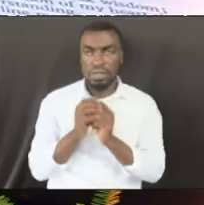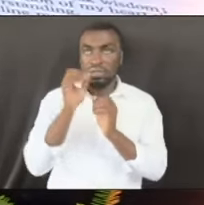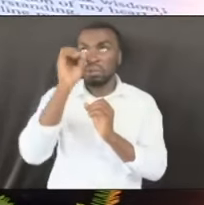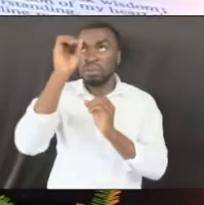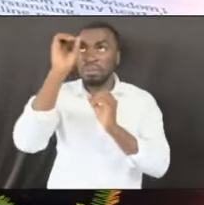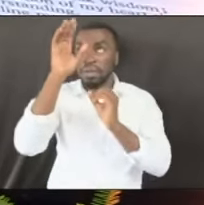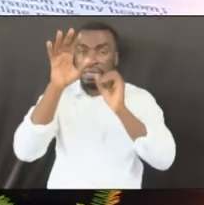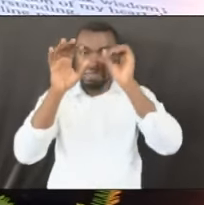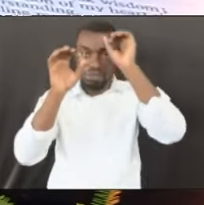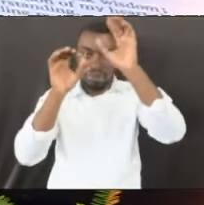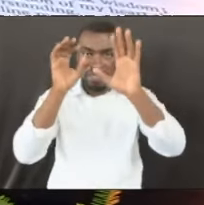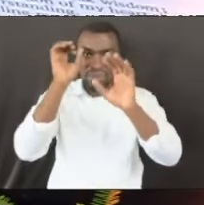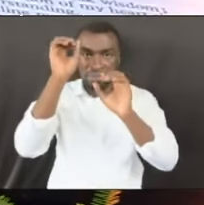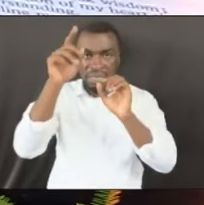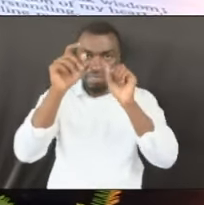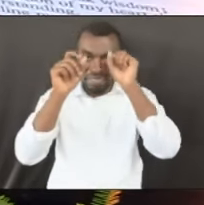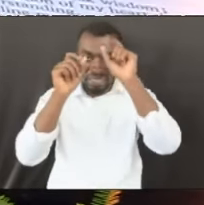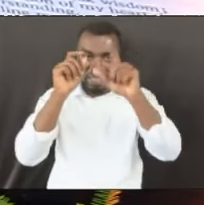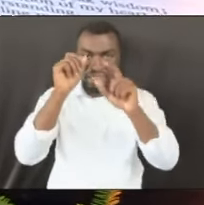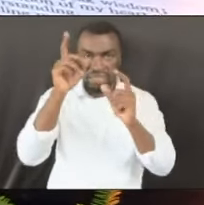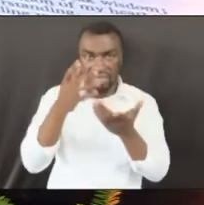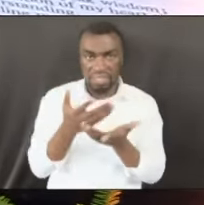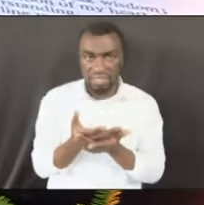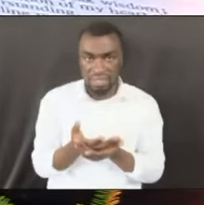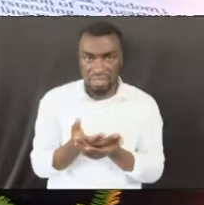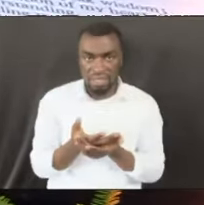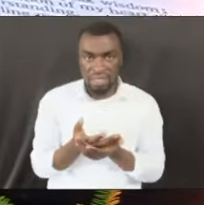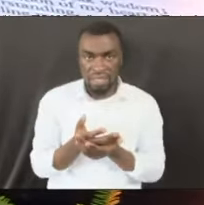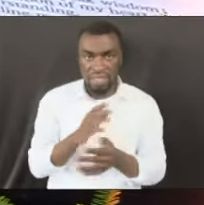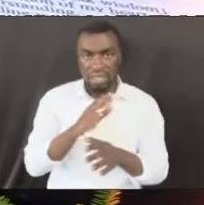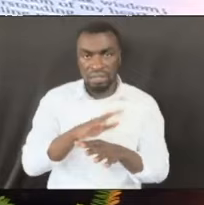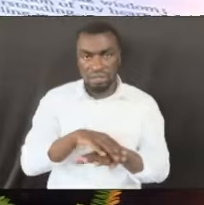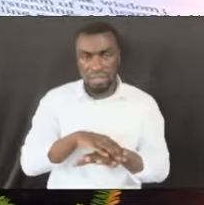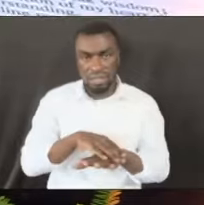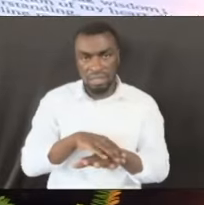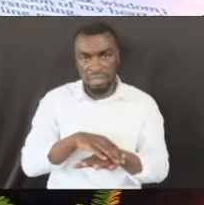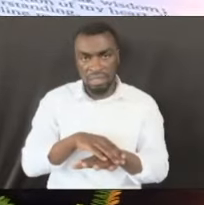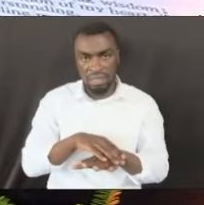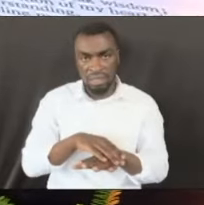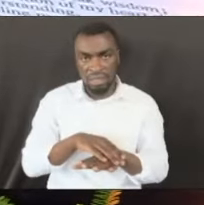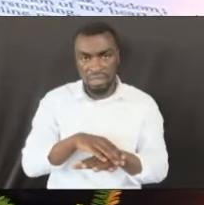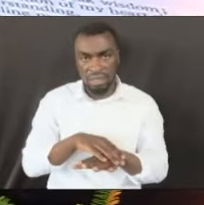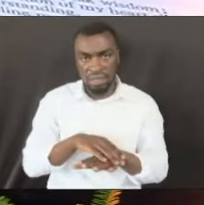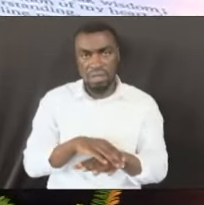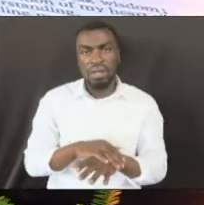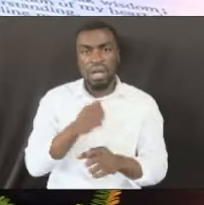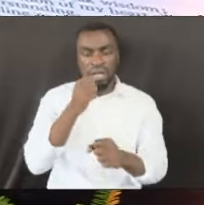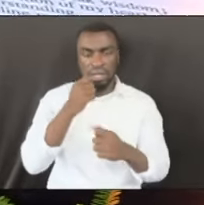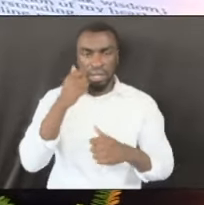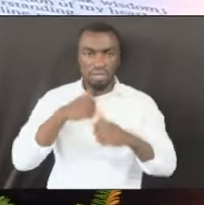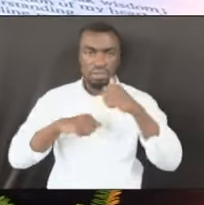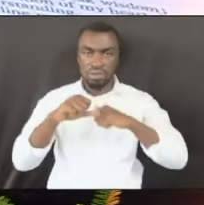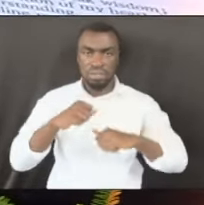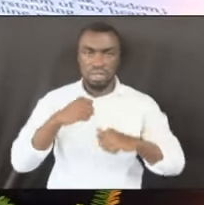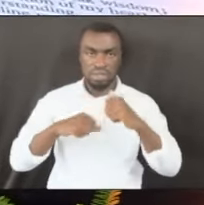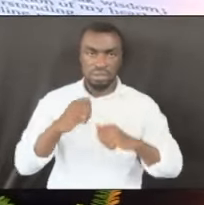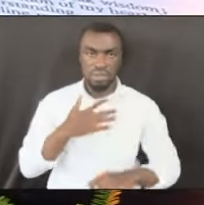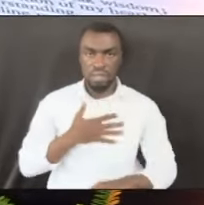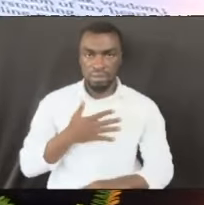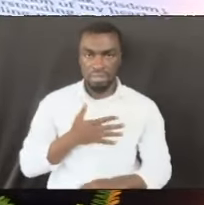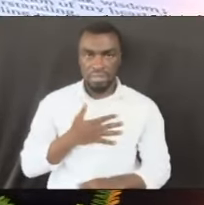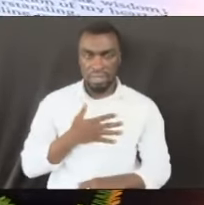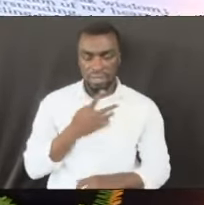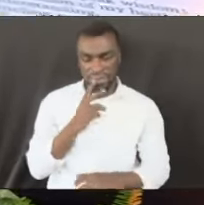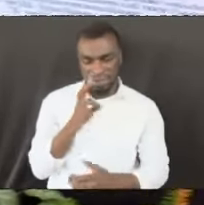stars, or be lighted by few gems in accordance with our own course of action. Now listen to this statement.